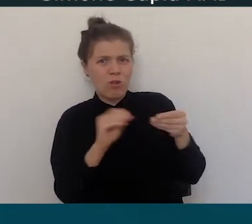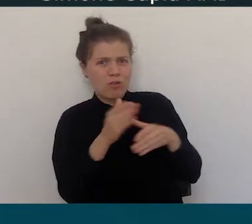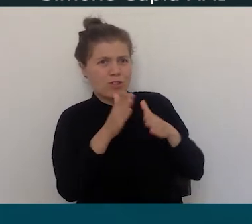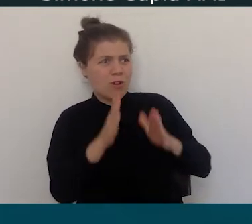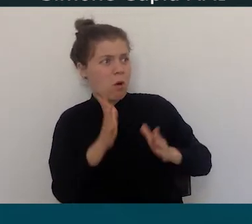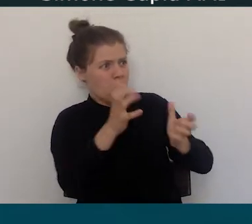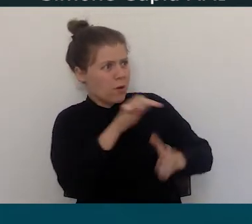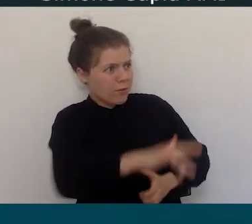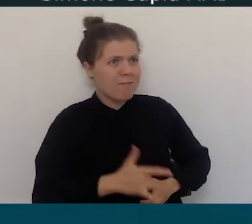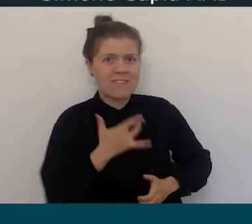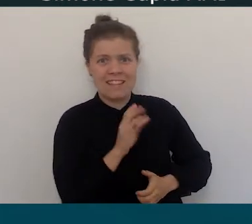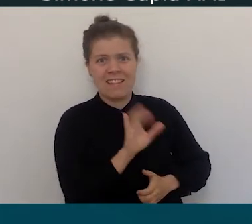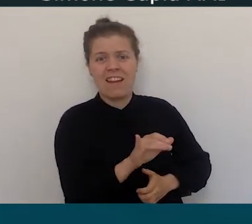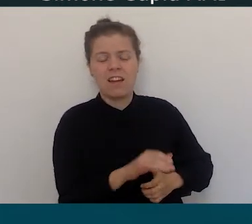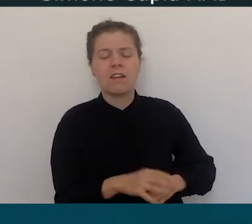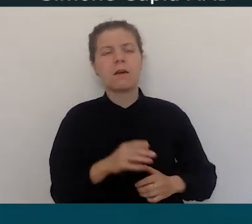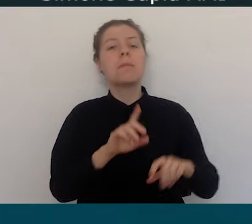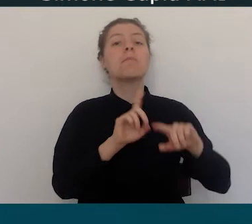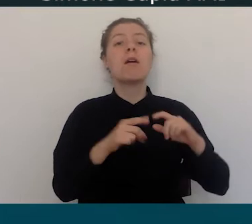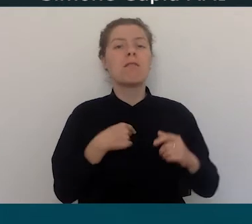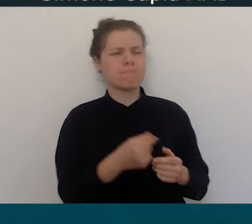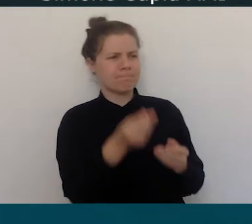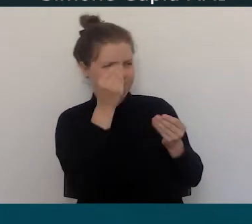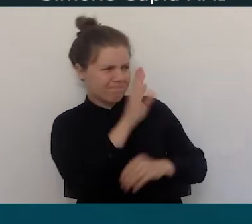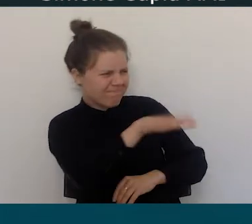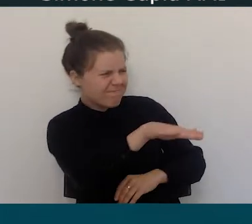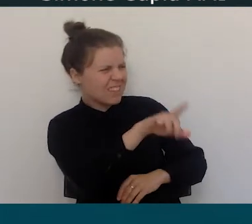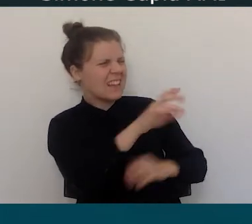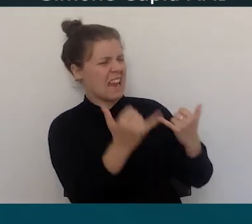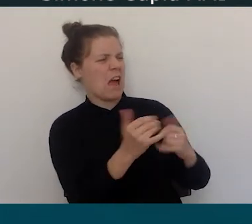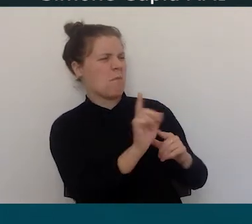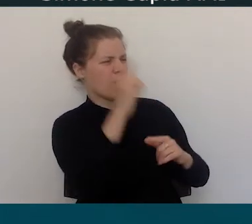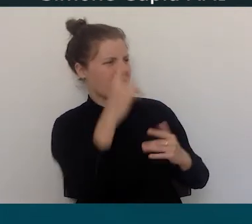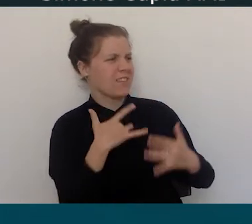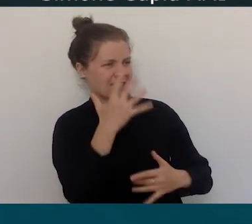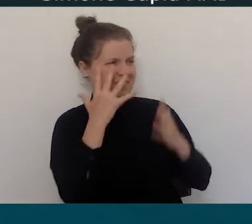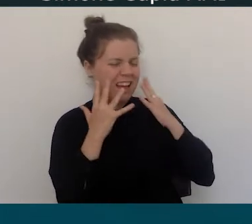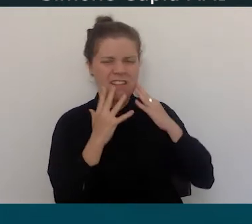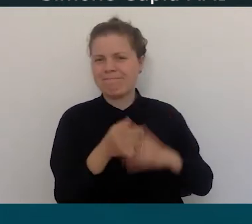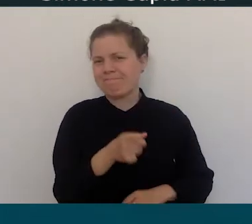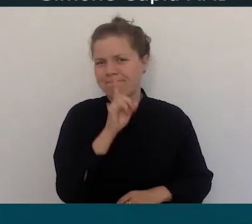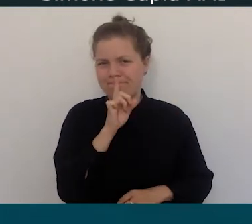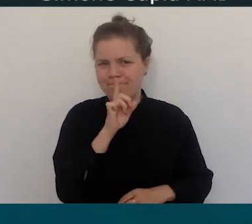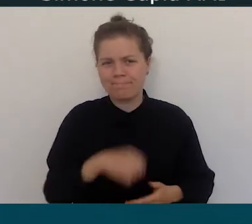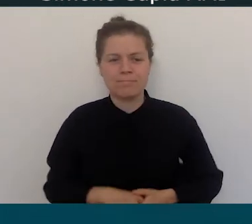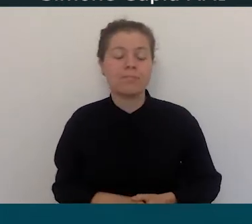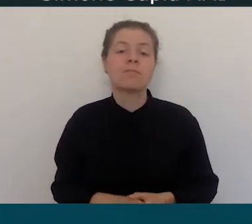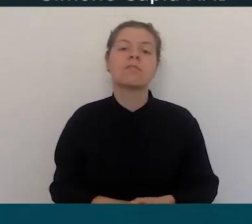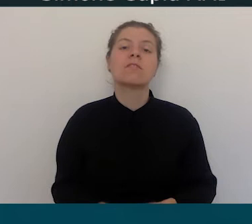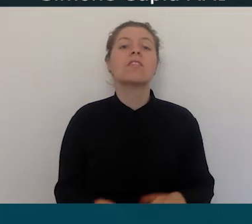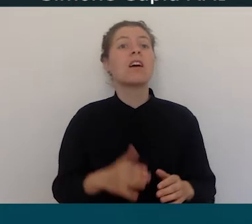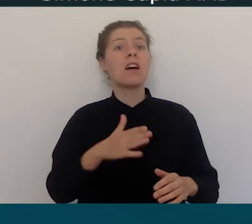without having to come out and say, I need you to feel sad right here. It's not Simone's job to watch the movie,